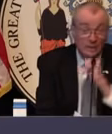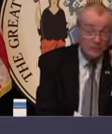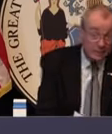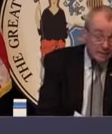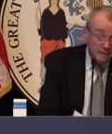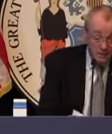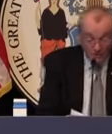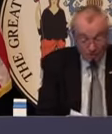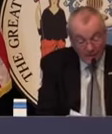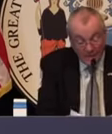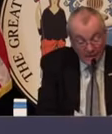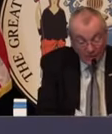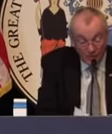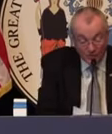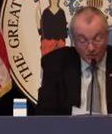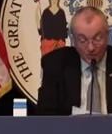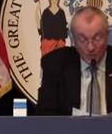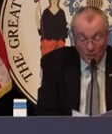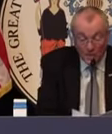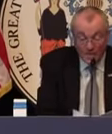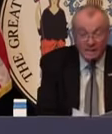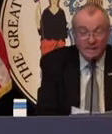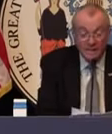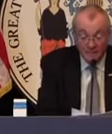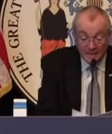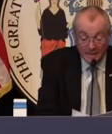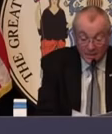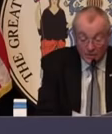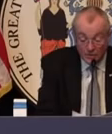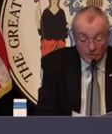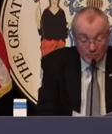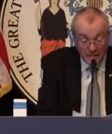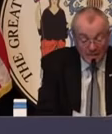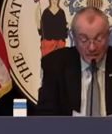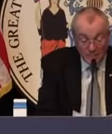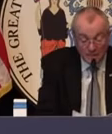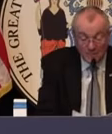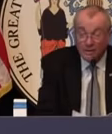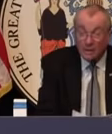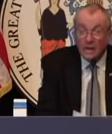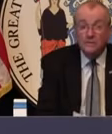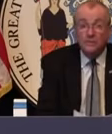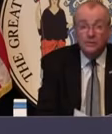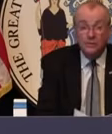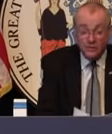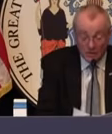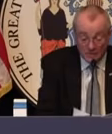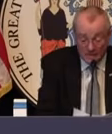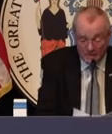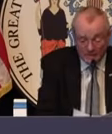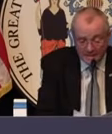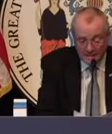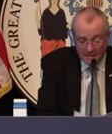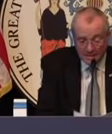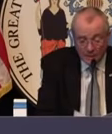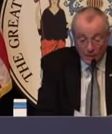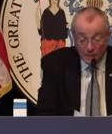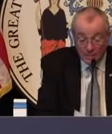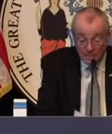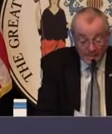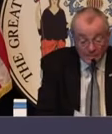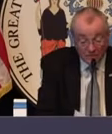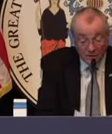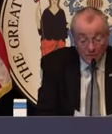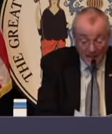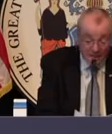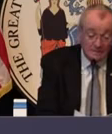picture. But as you can see now, we also know that we're not done yet. There are still many, many people in our hospitals with COVID-19. While